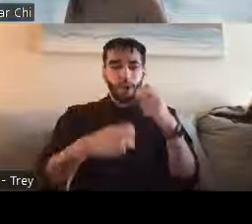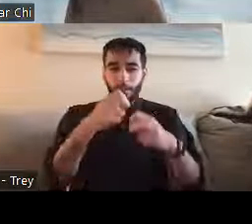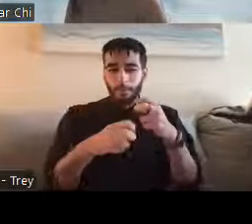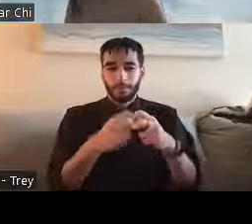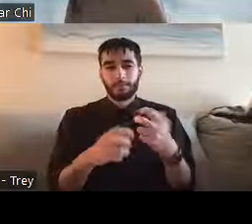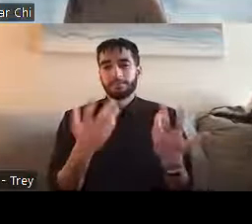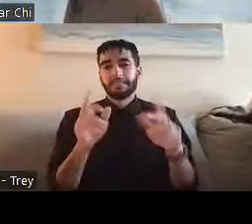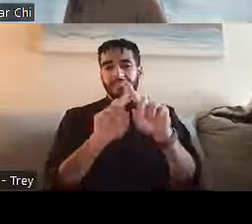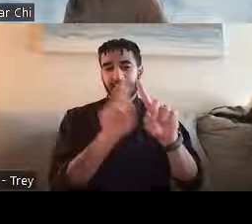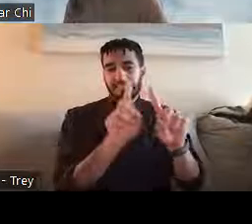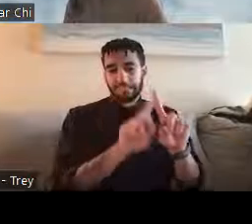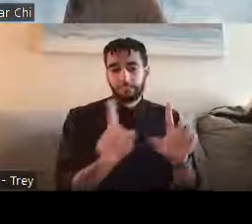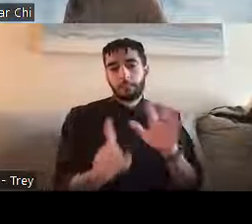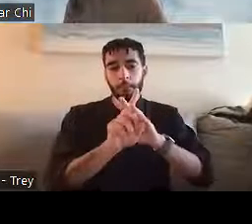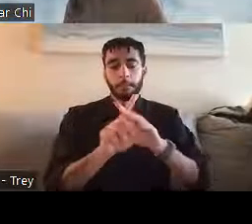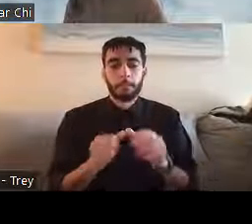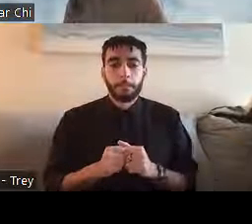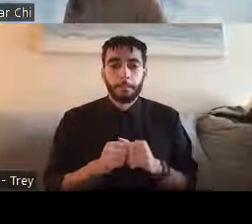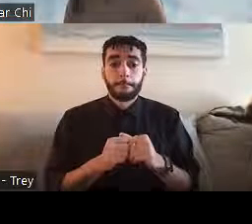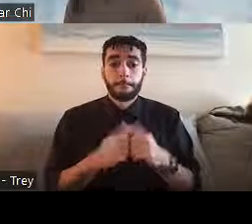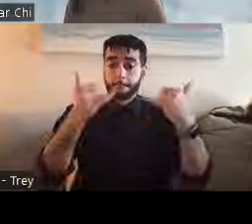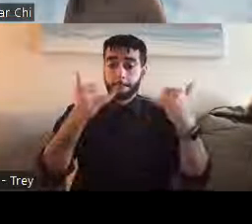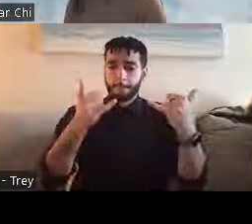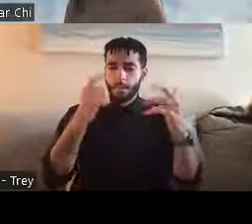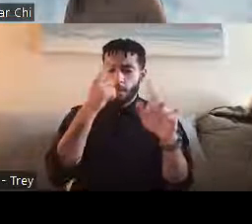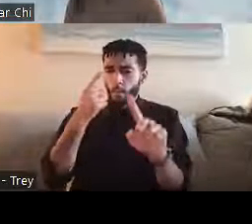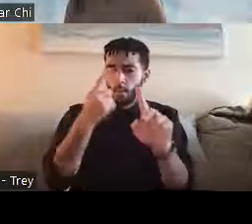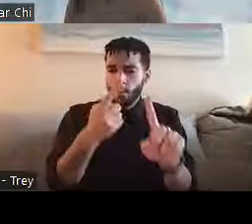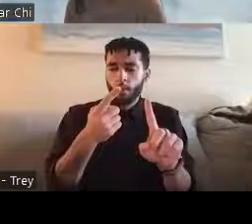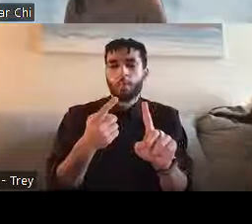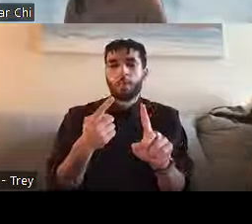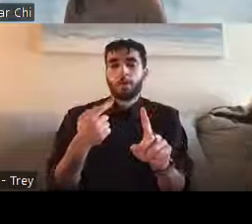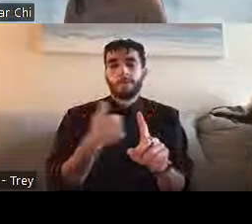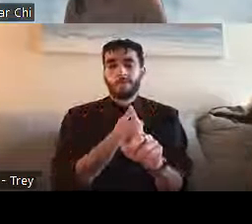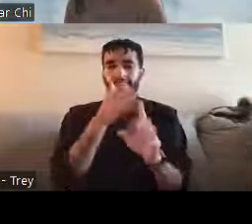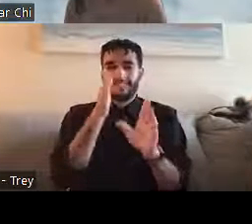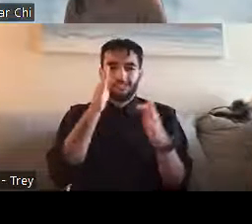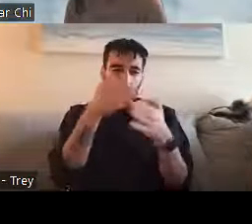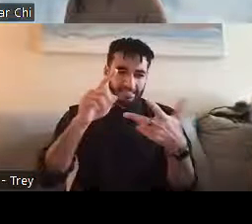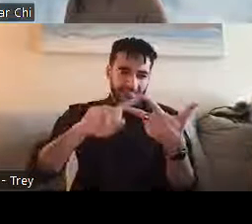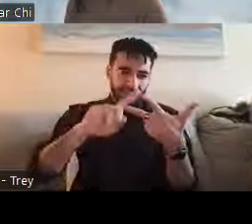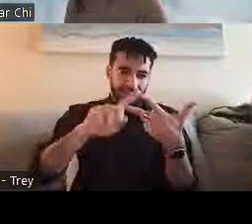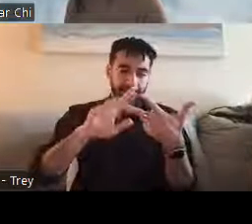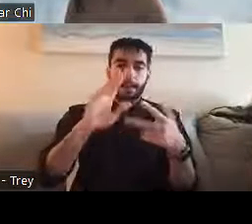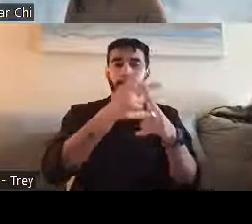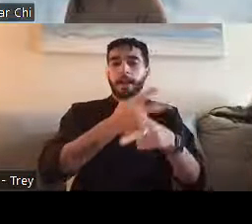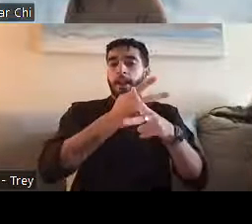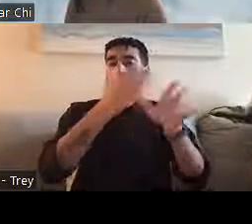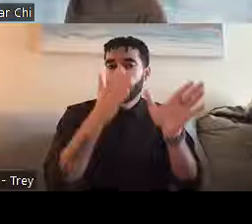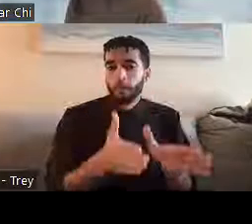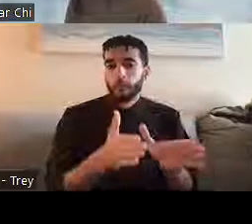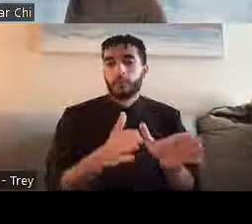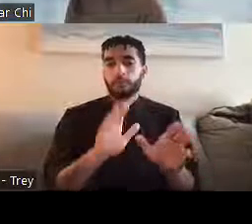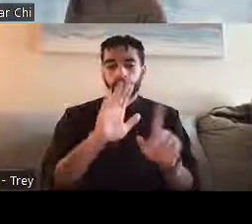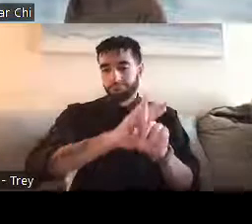the state. For today's purpose, I'll be presenting on the second component, which is the caregiver module. Okay,